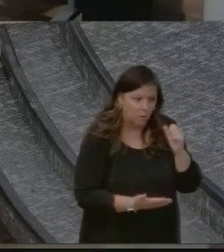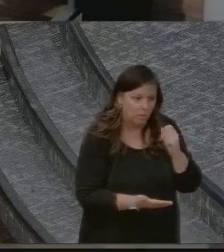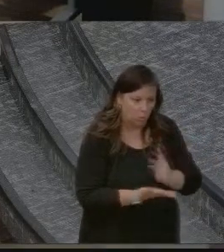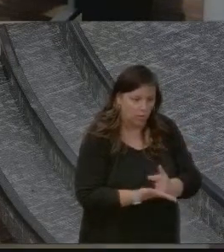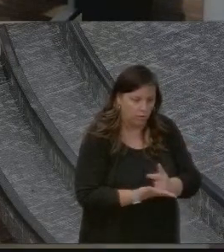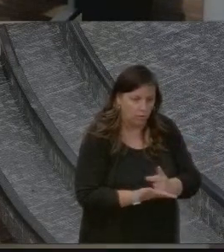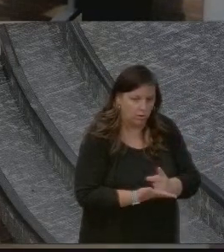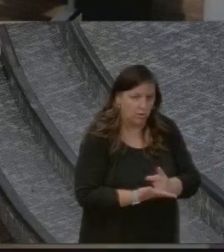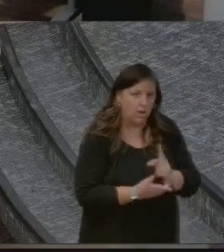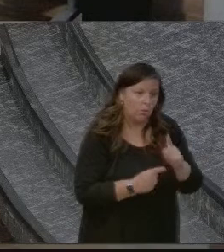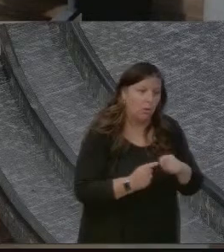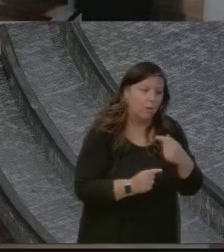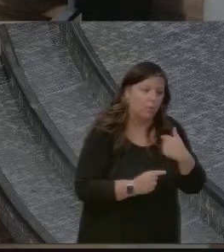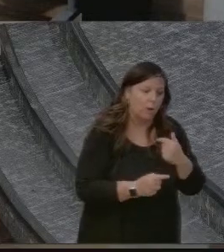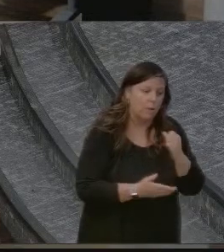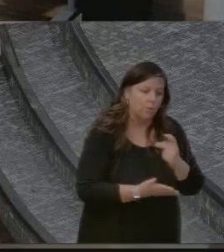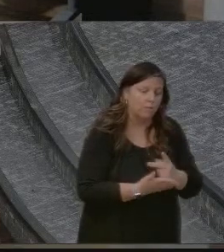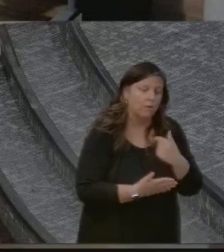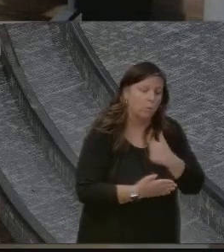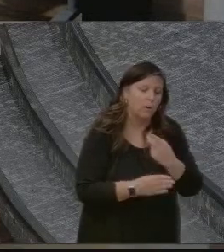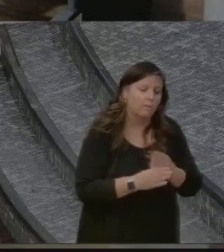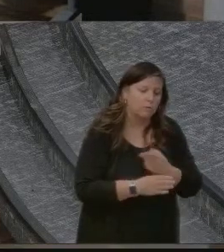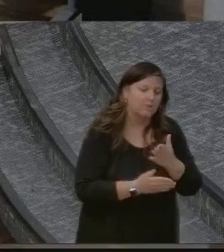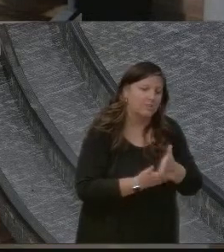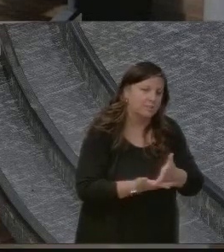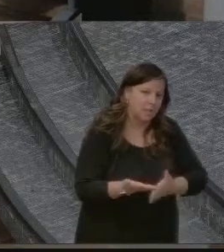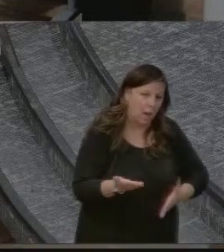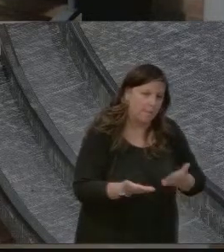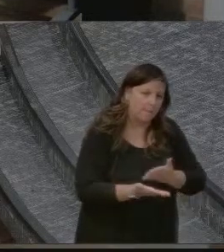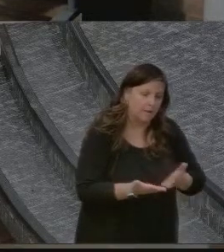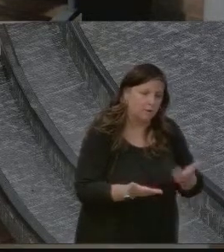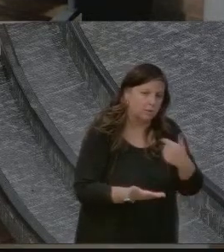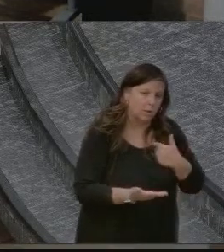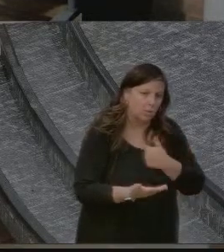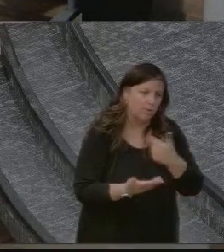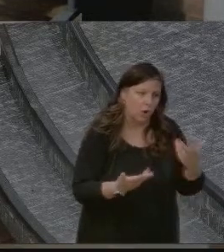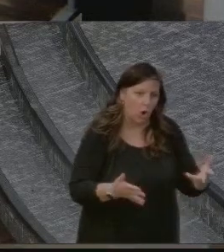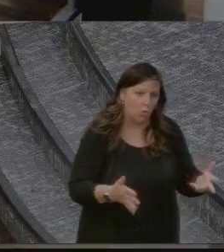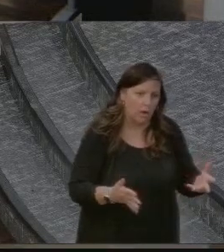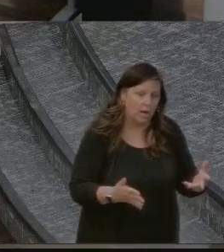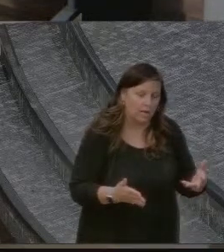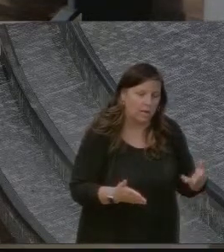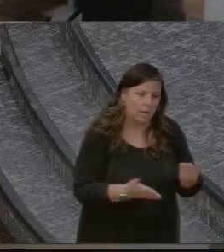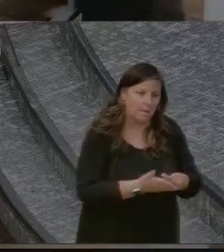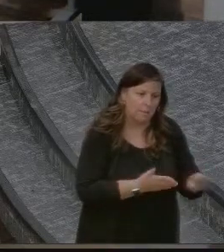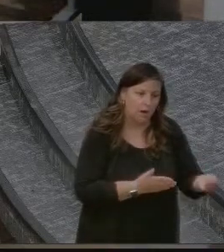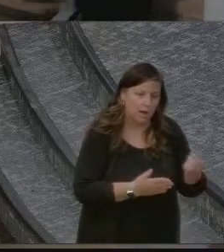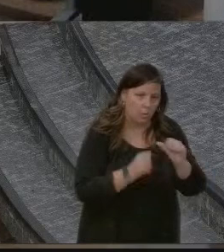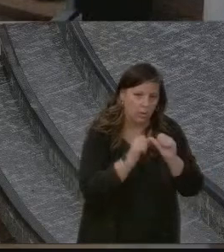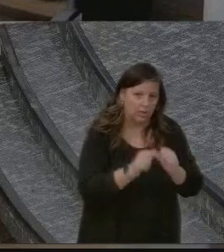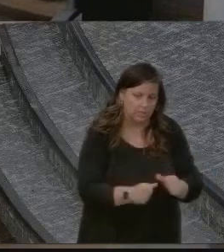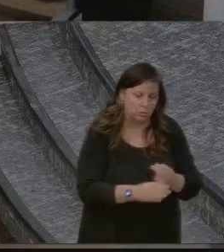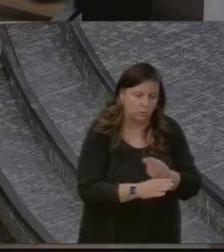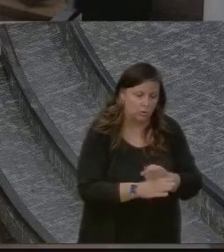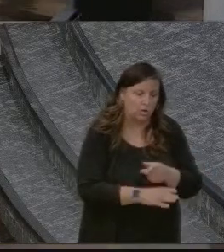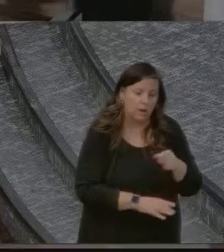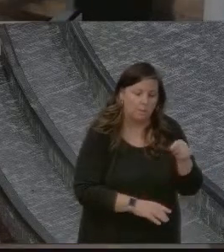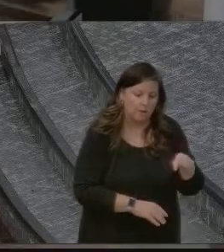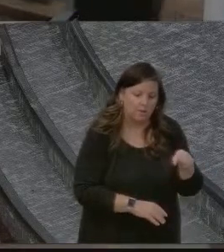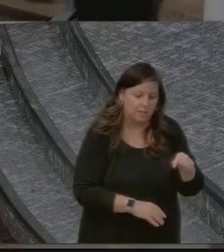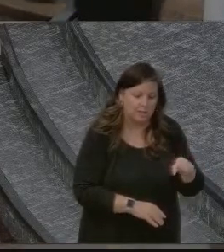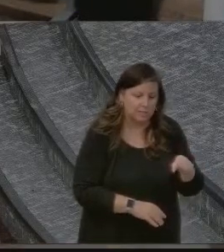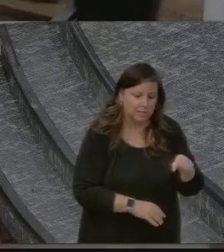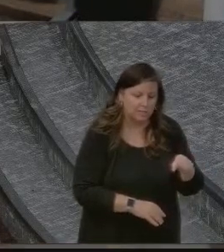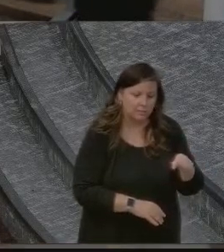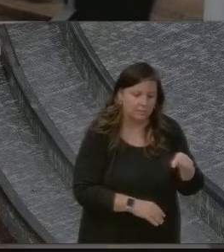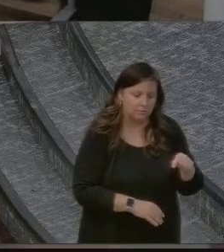approve it, we've used some materials in the past that we've already purchased that we're continuing to use, but we have not purchased the bundle of